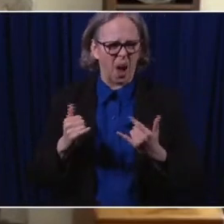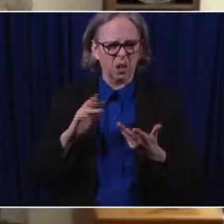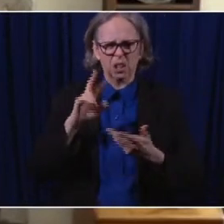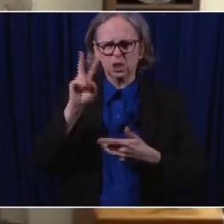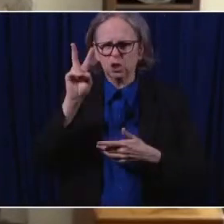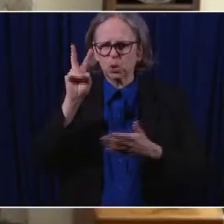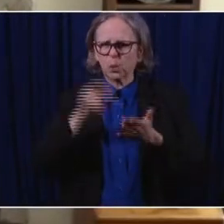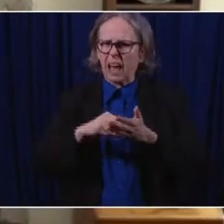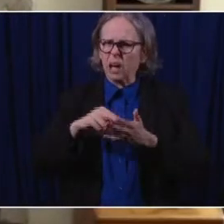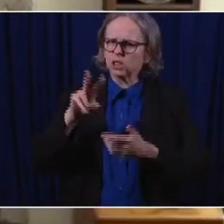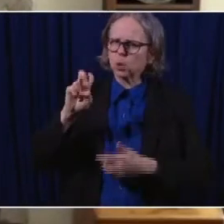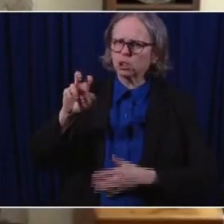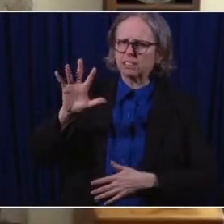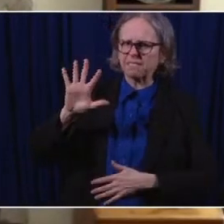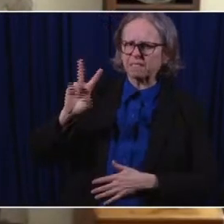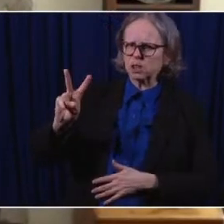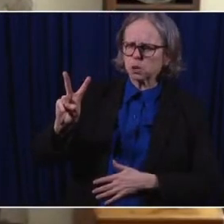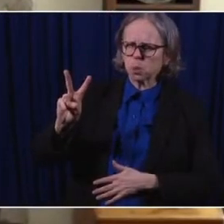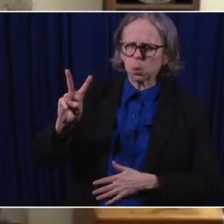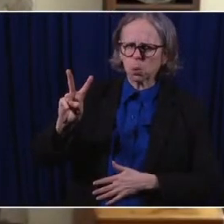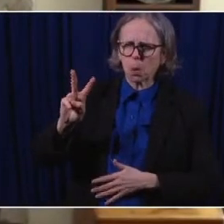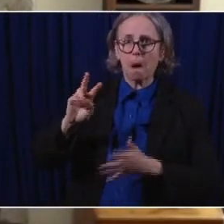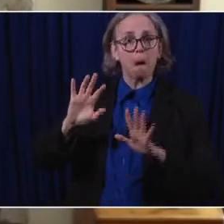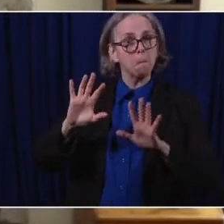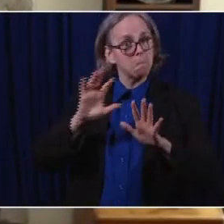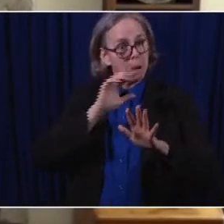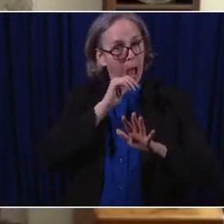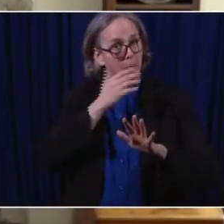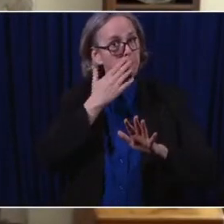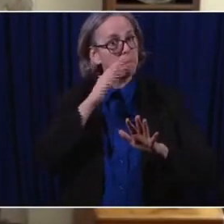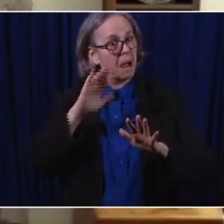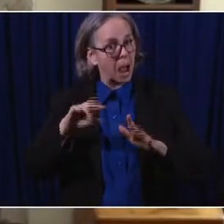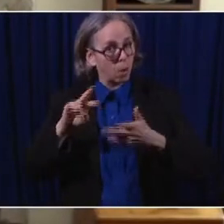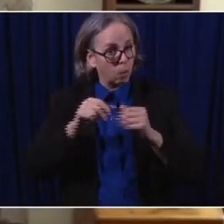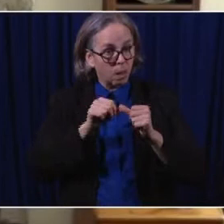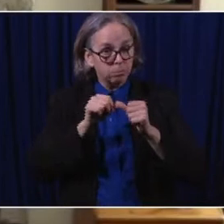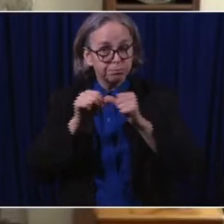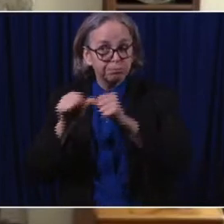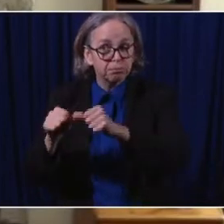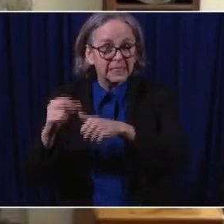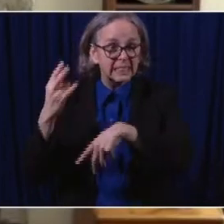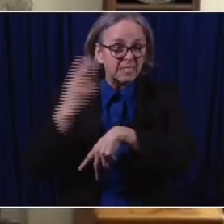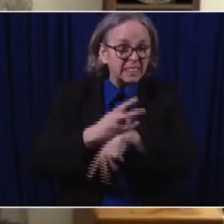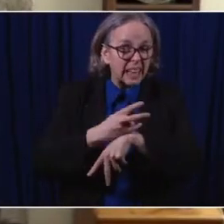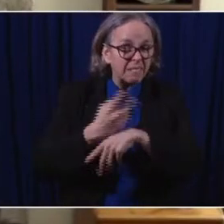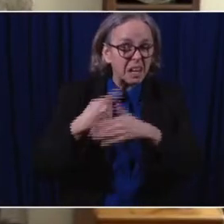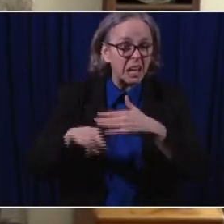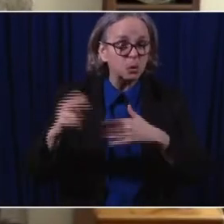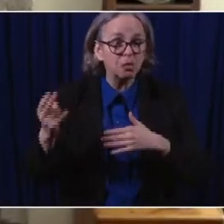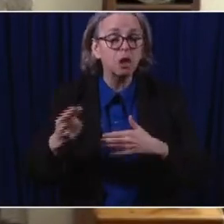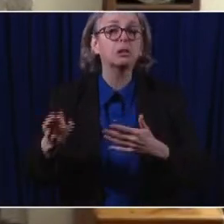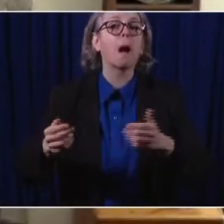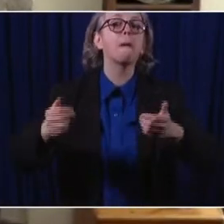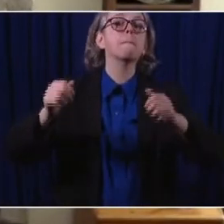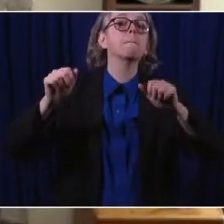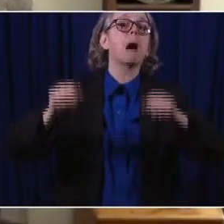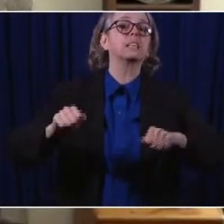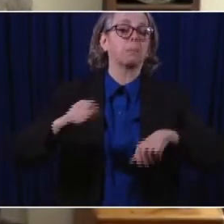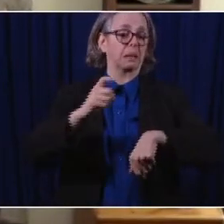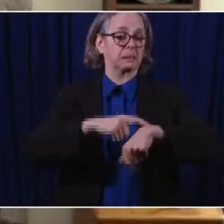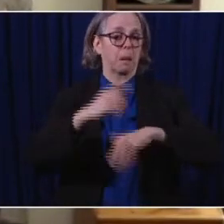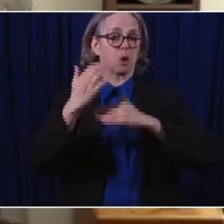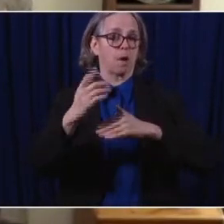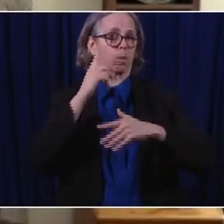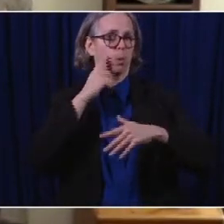22:52. So if we continue that 7 days, we'll take a look at it next Thursday, and we may be able to take the curfew off. Now, we don't know what's